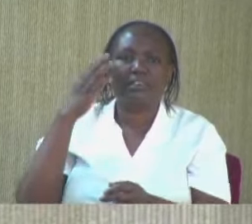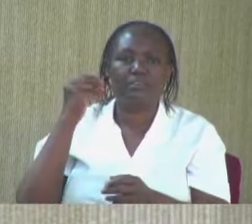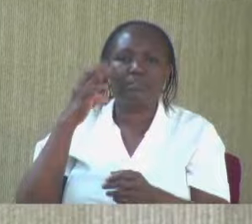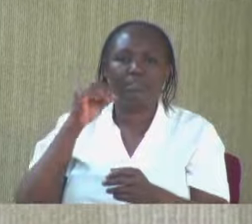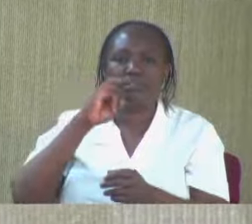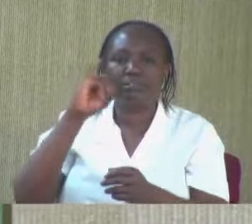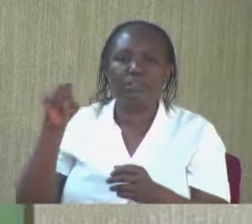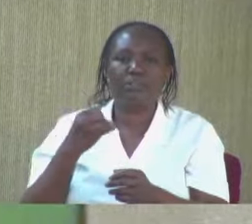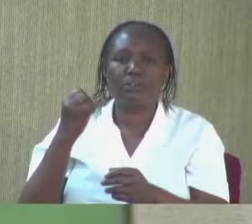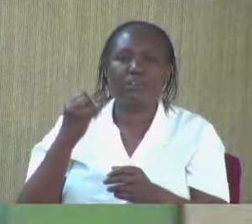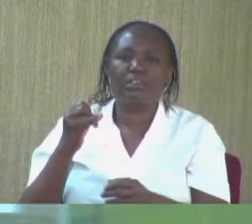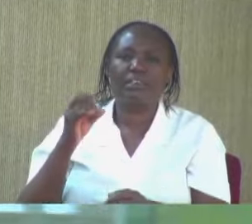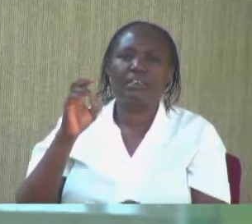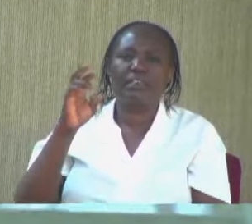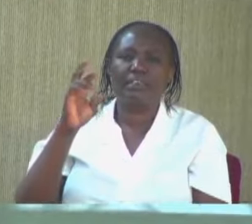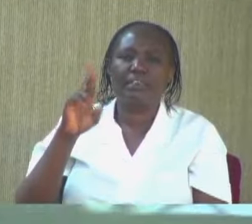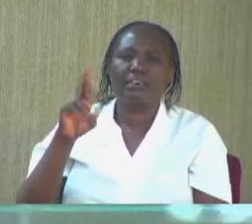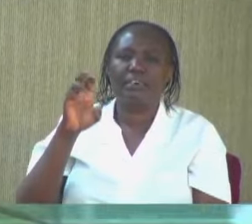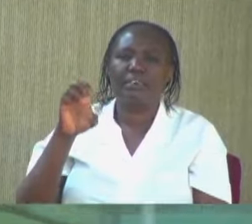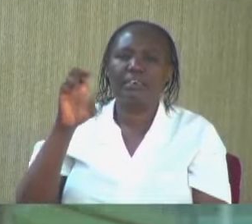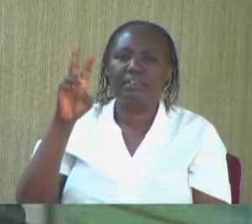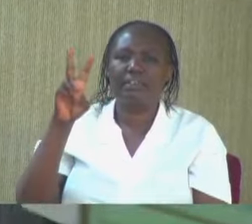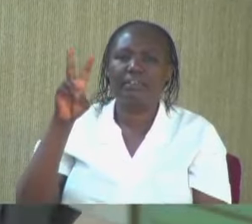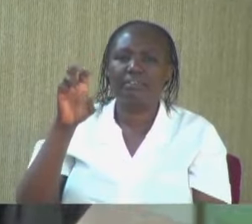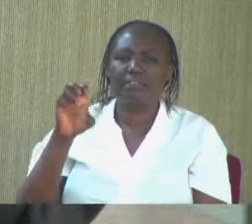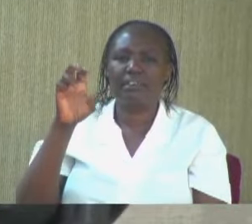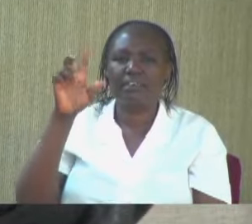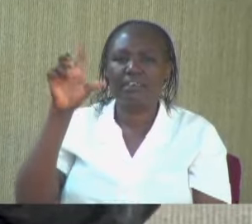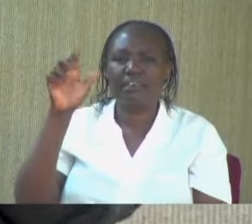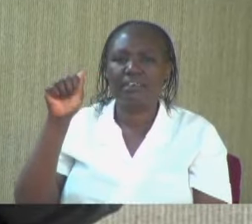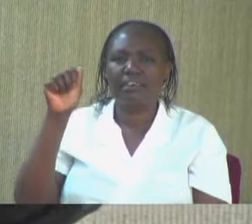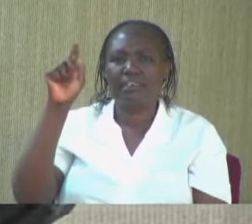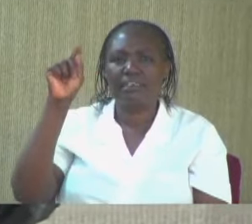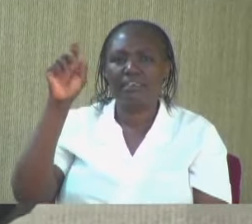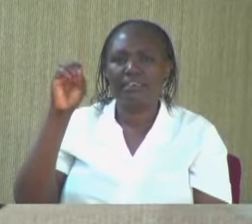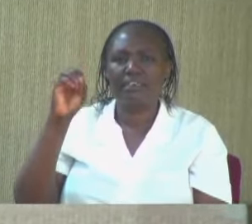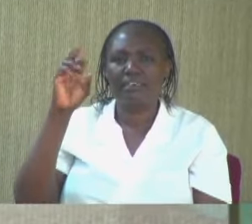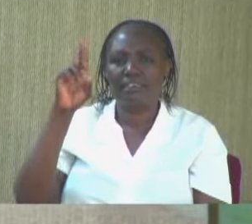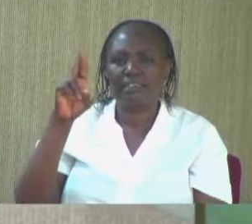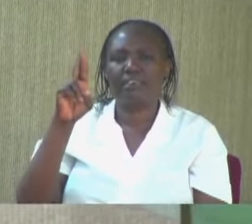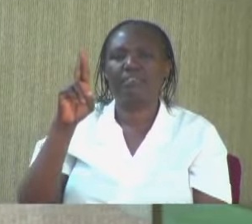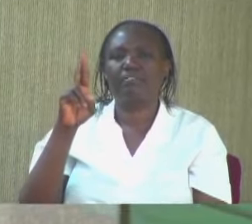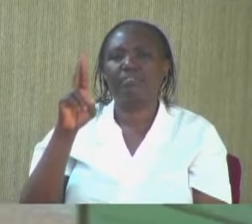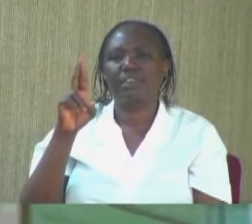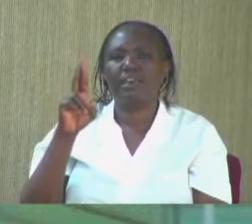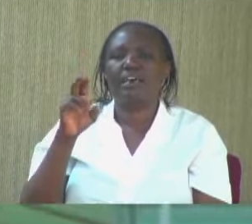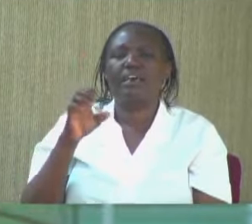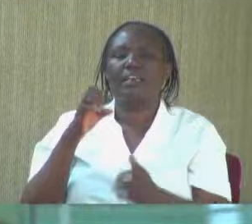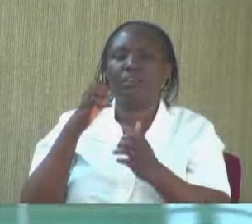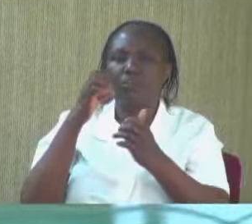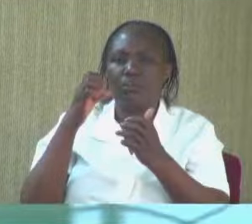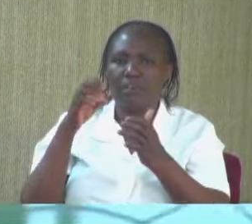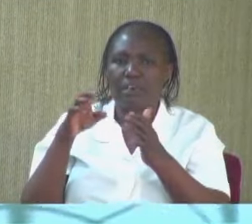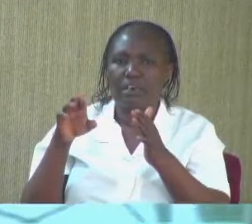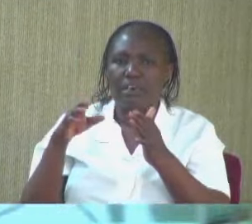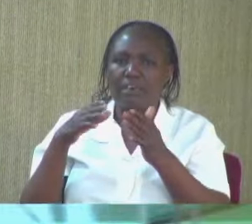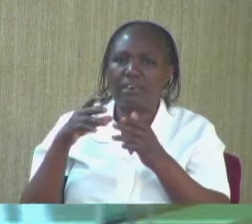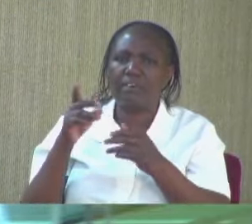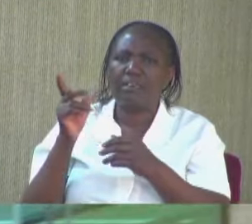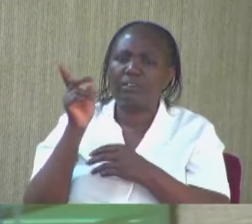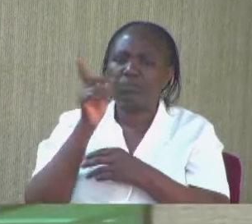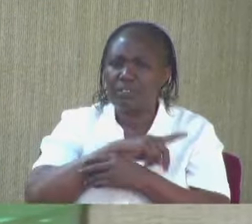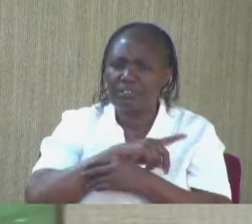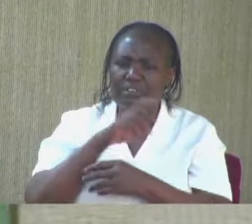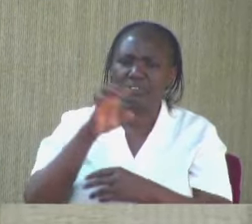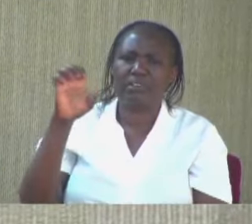Revelator and how he composed the book of Revelation, and then we will close with Ellen White and how she composed the book,